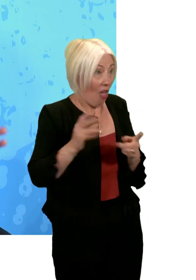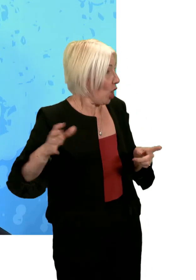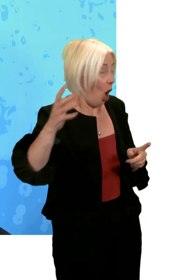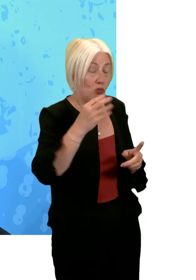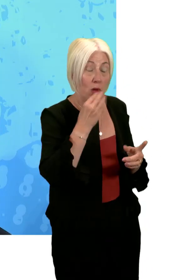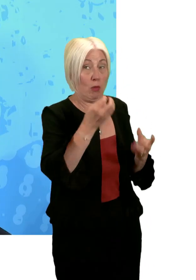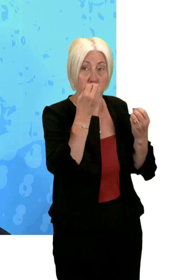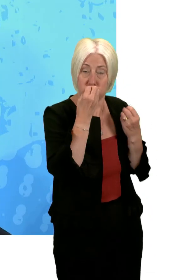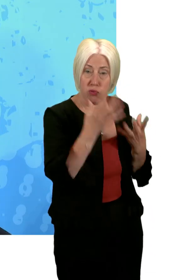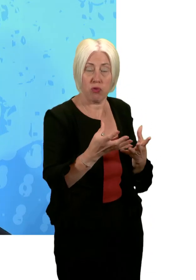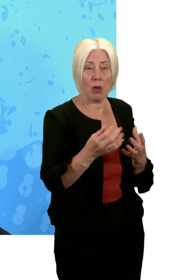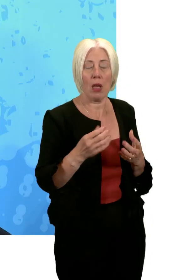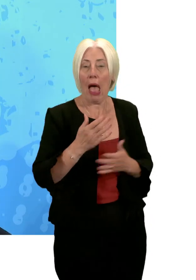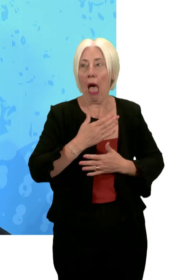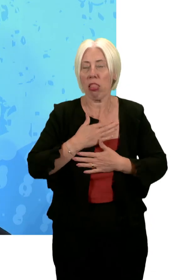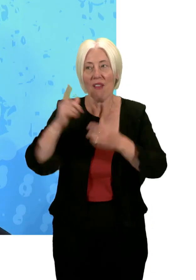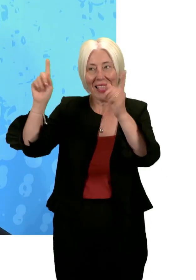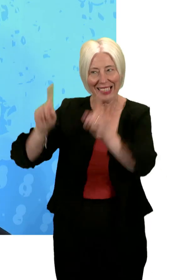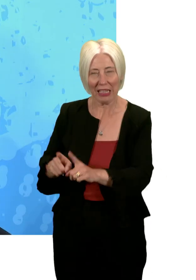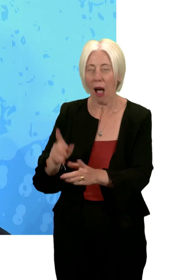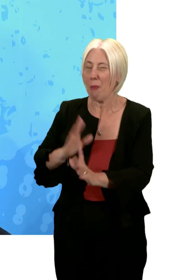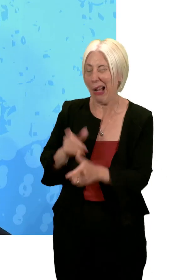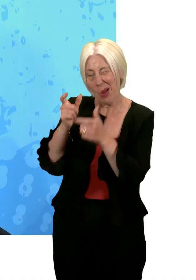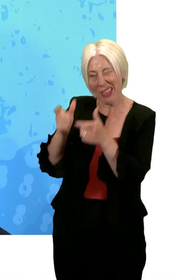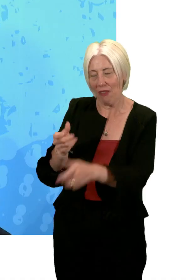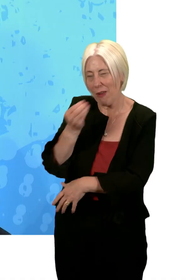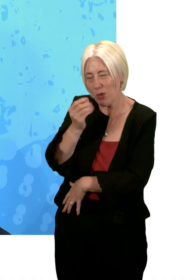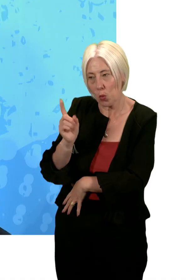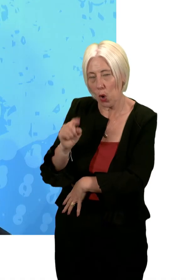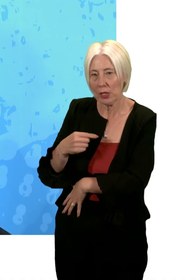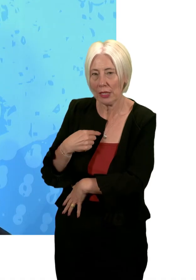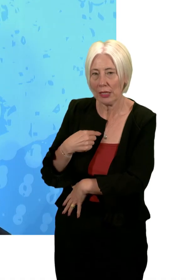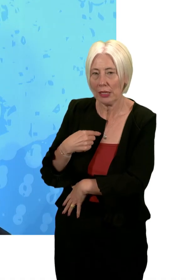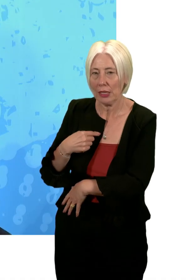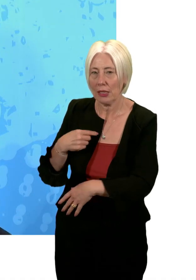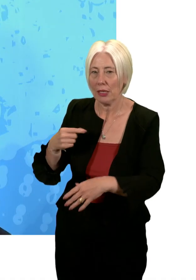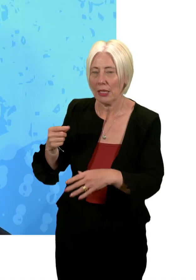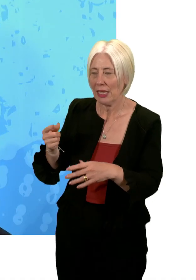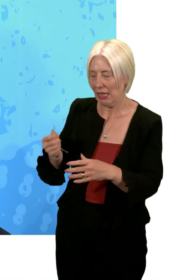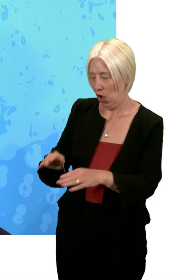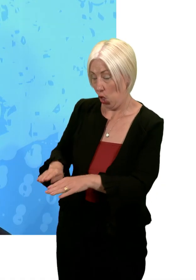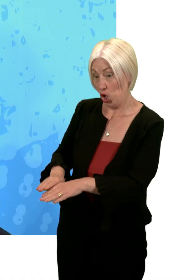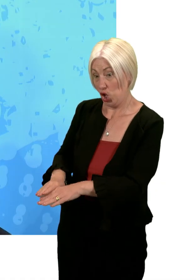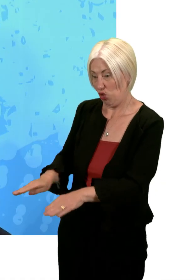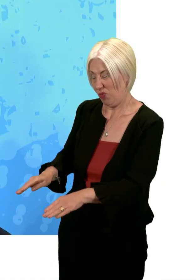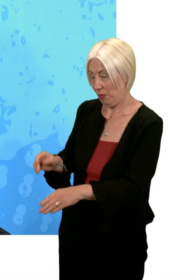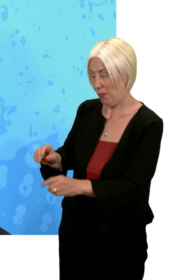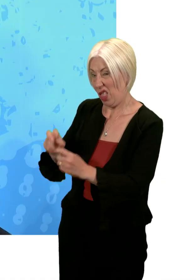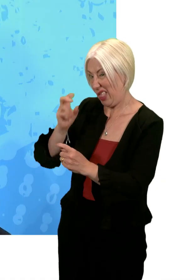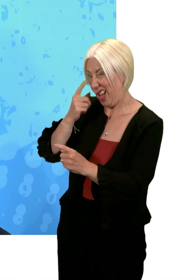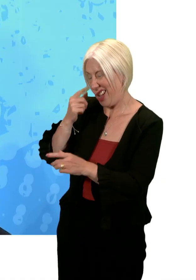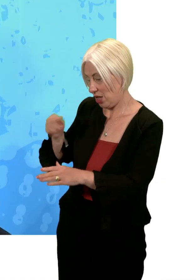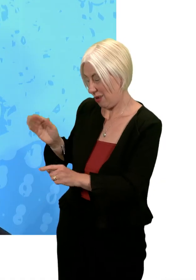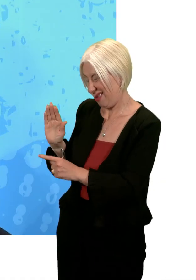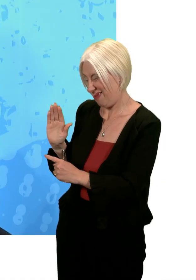amazing, I love going to India, but I'm very, very careful what I eat. When you see people chopping onions on dirty streets and stuff like that, and we don't